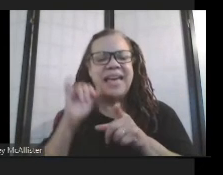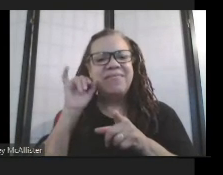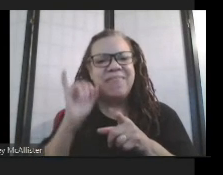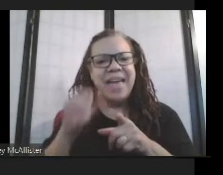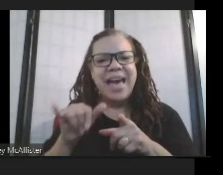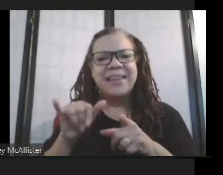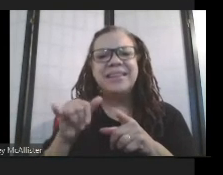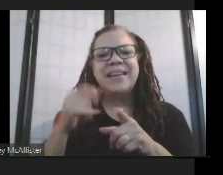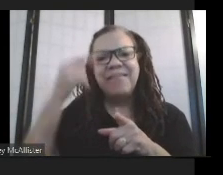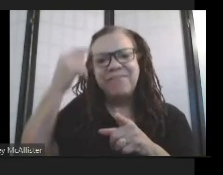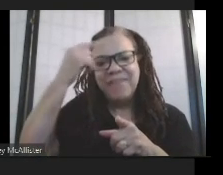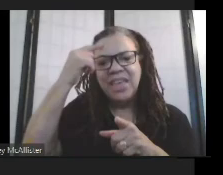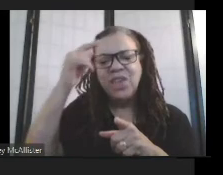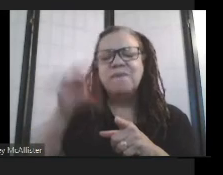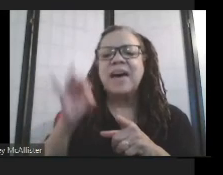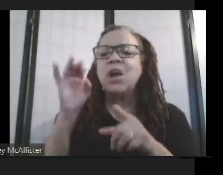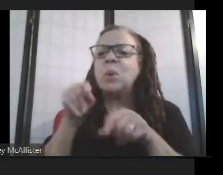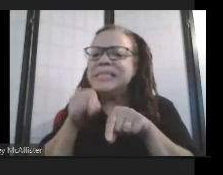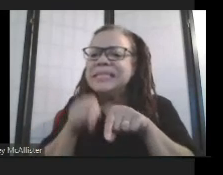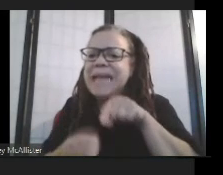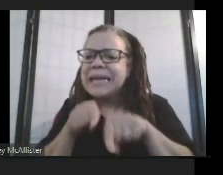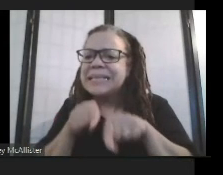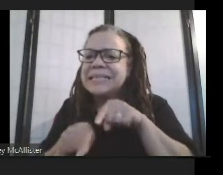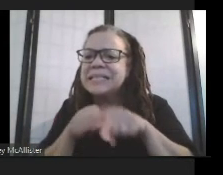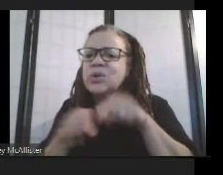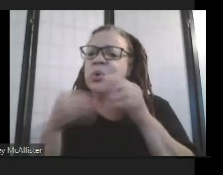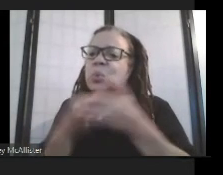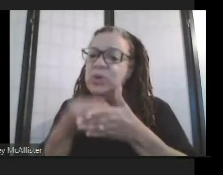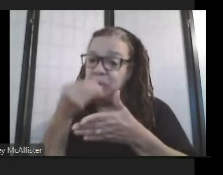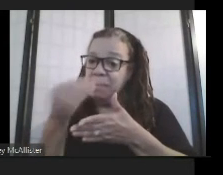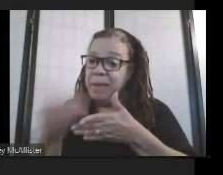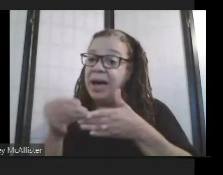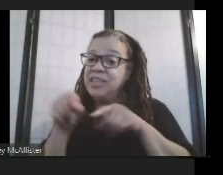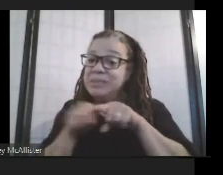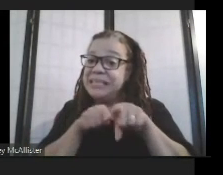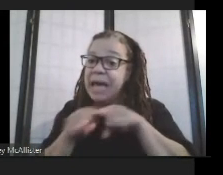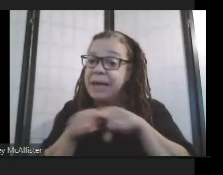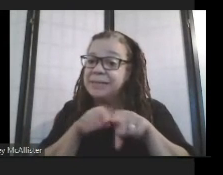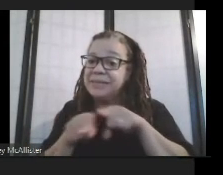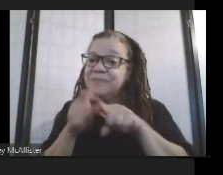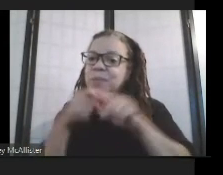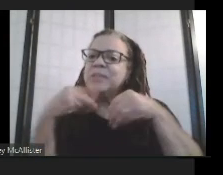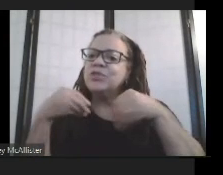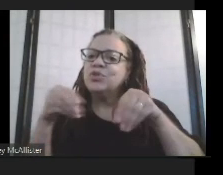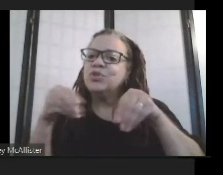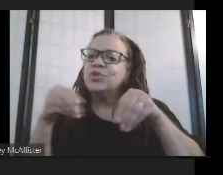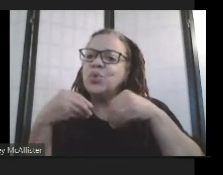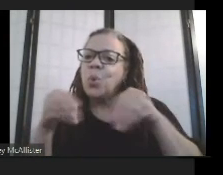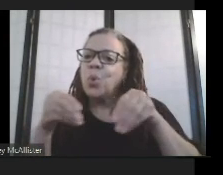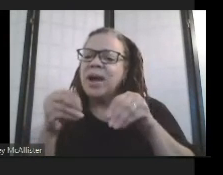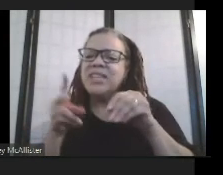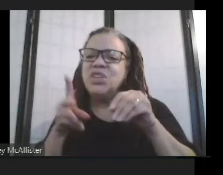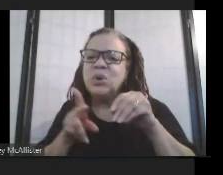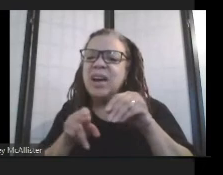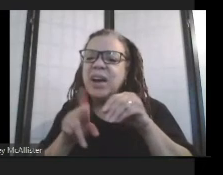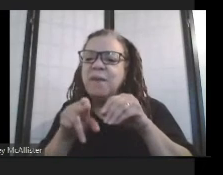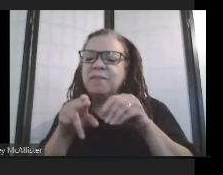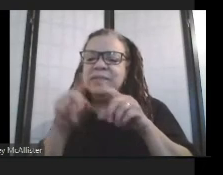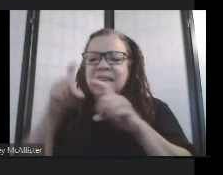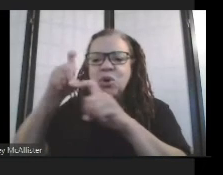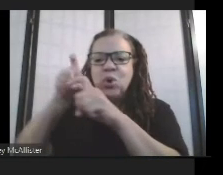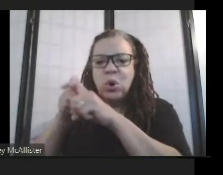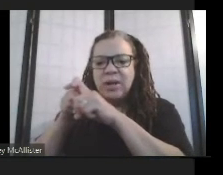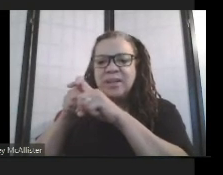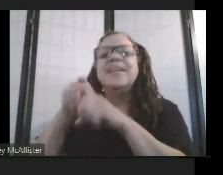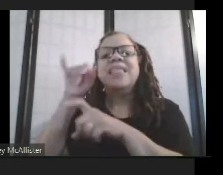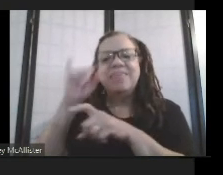just, you find those on socks, right? When you take your socks from the store and you cut off that little